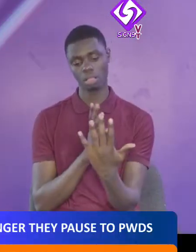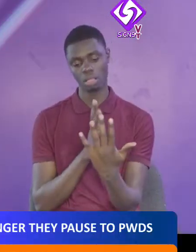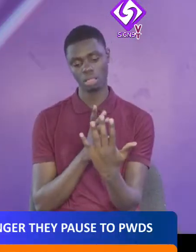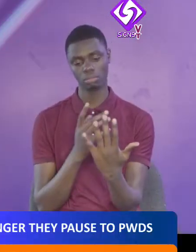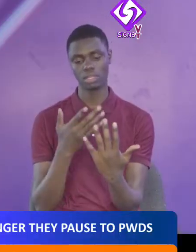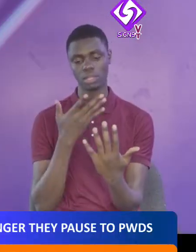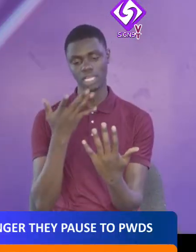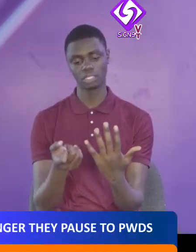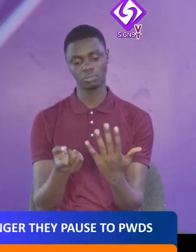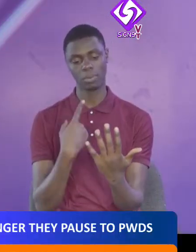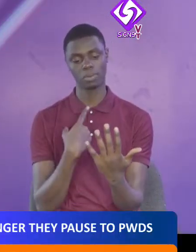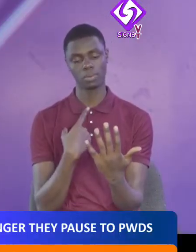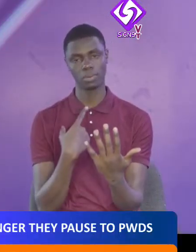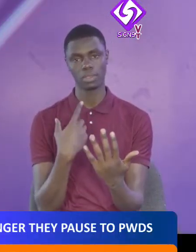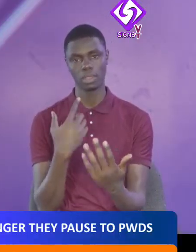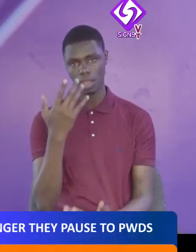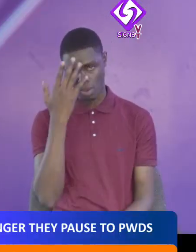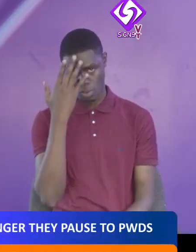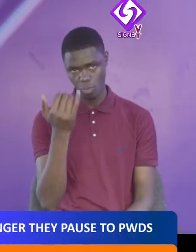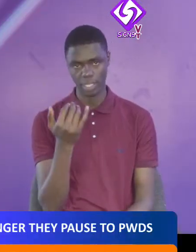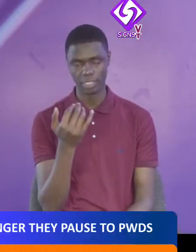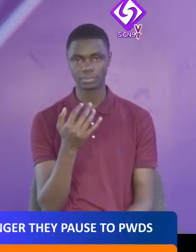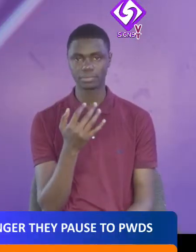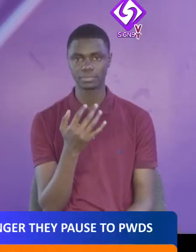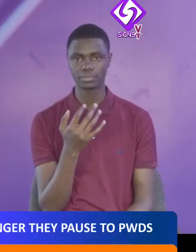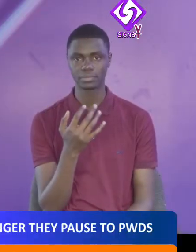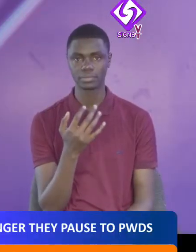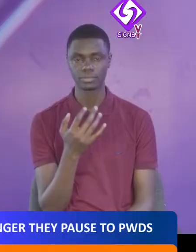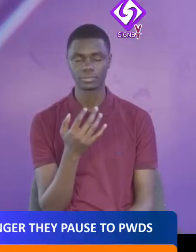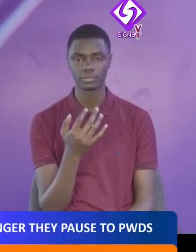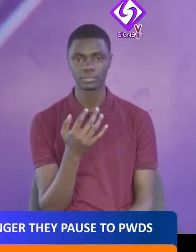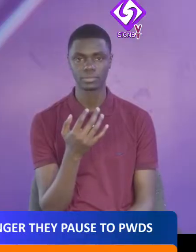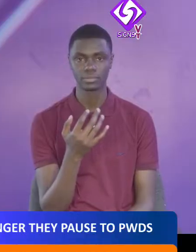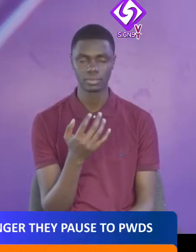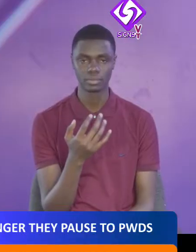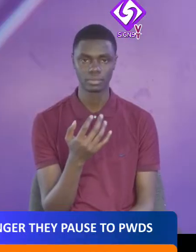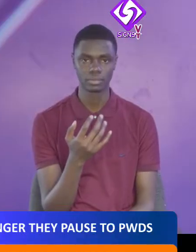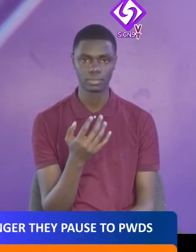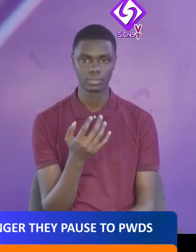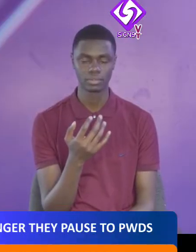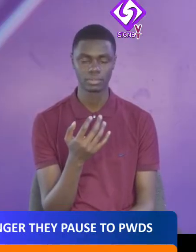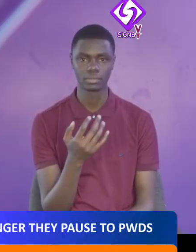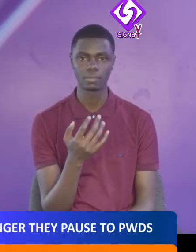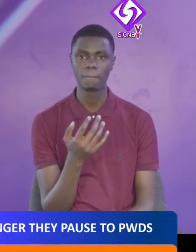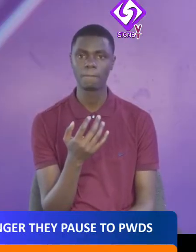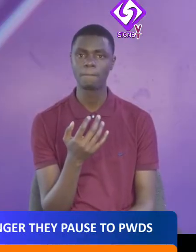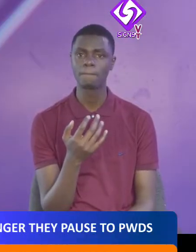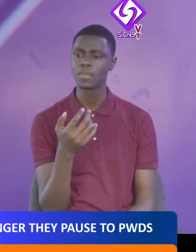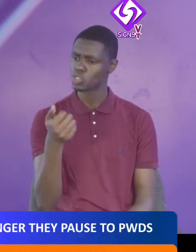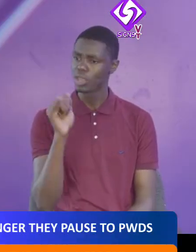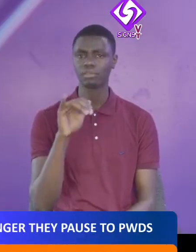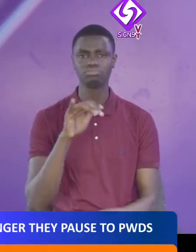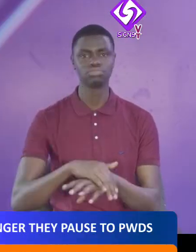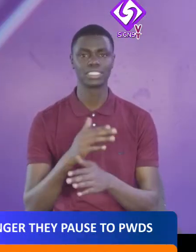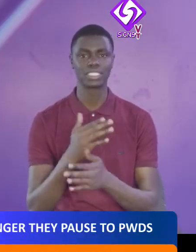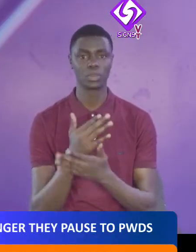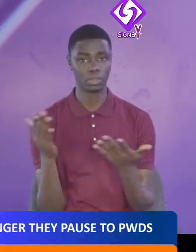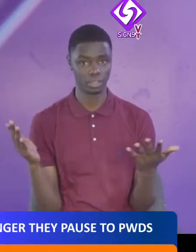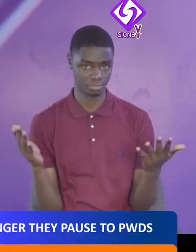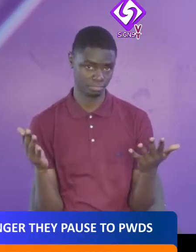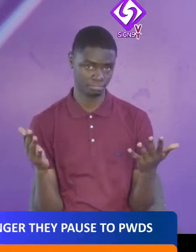And get an answer because it speaks it back and it also displays it on the screen. So AI is a good thing. It